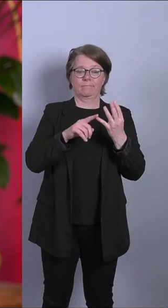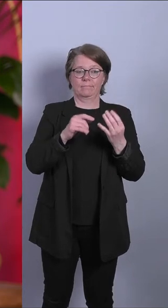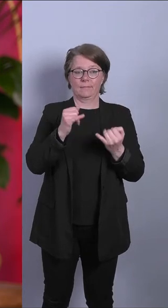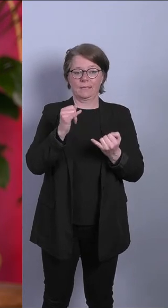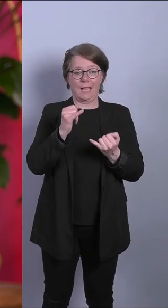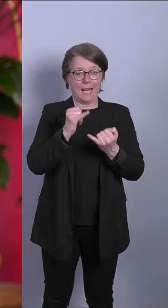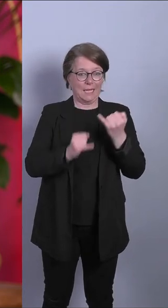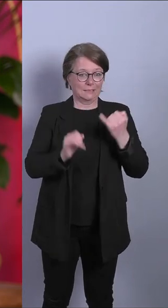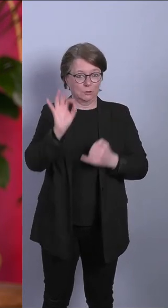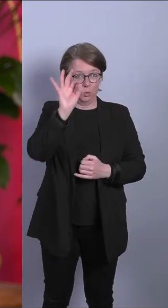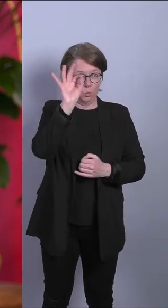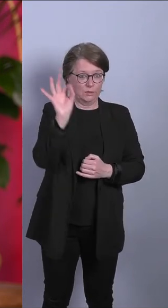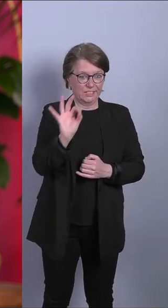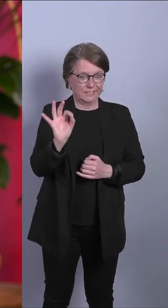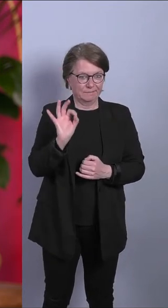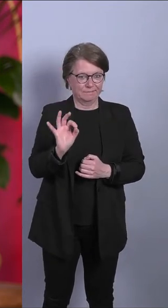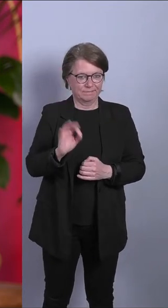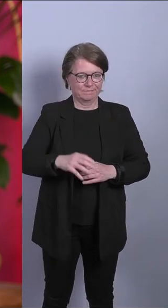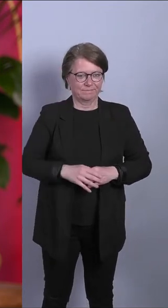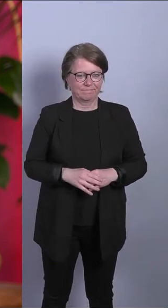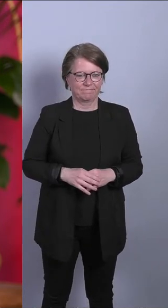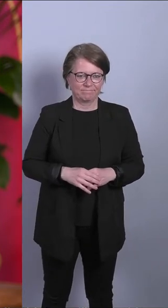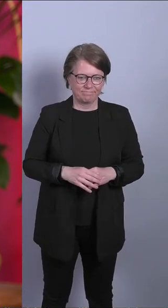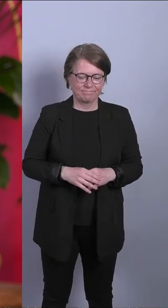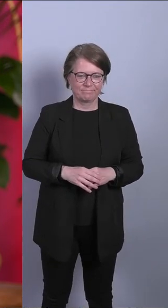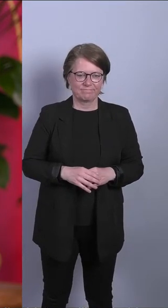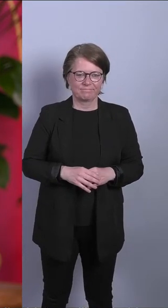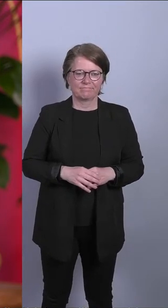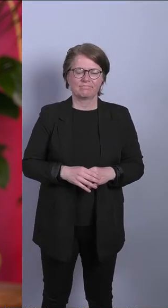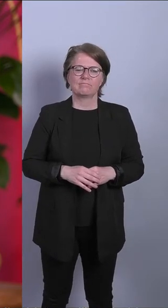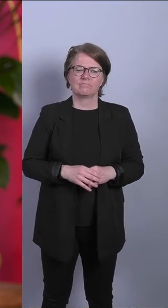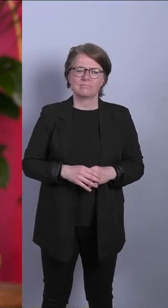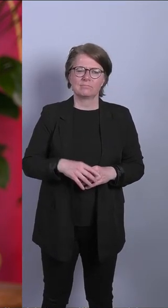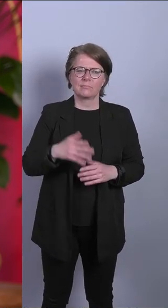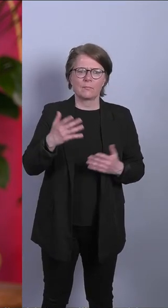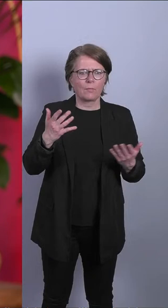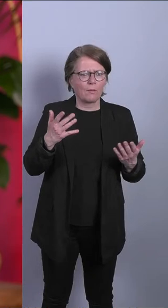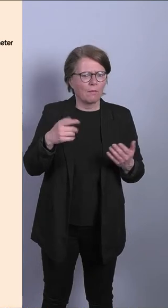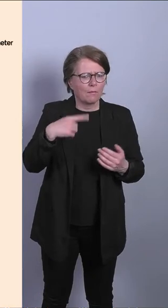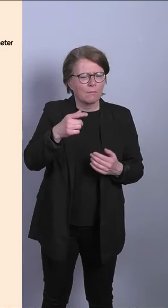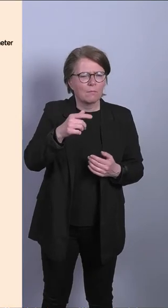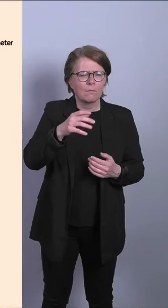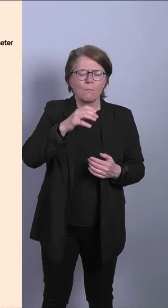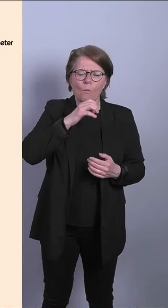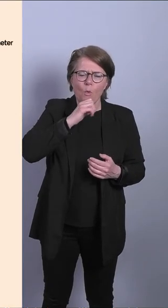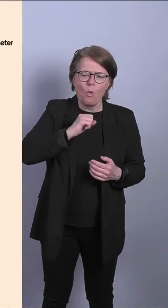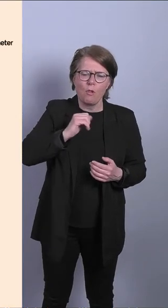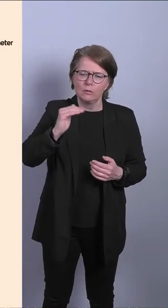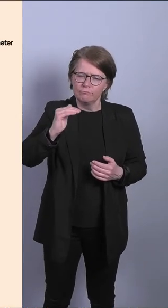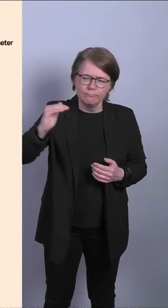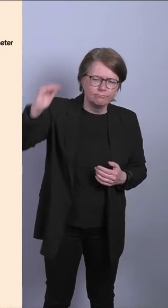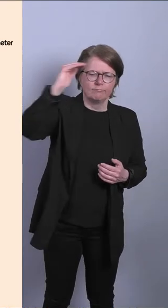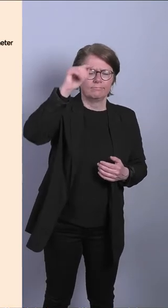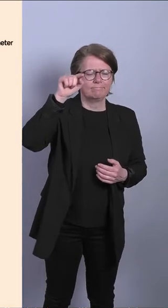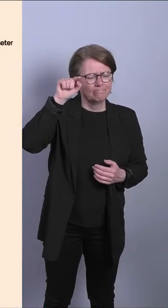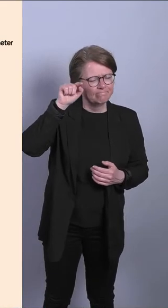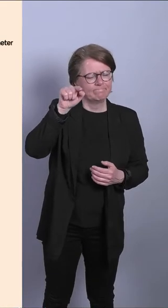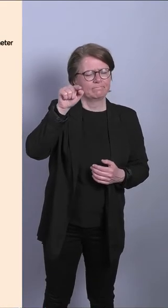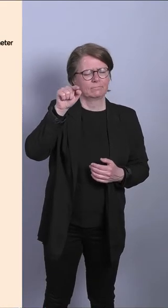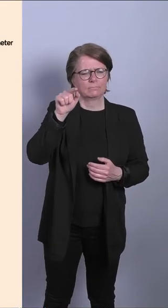question. How old is the oldest volunteer at the time of the games? 88 years,